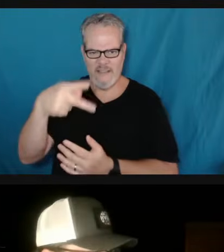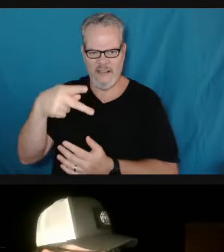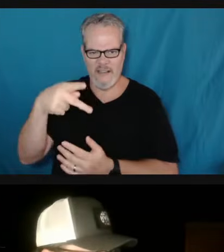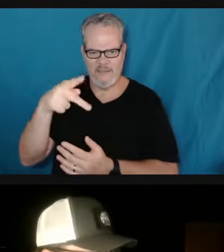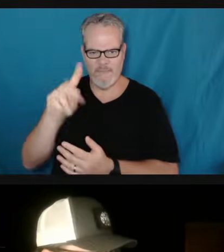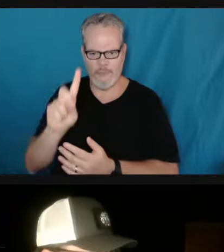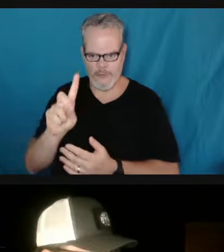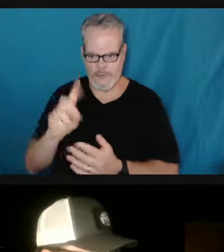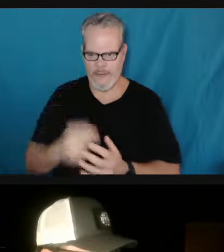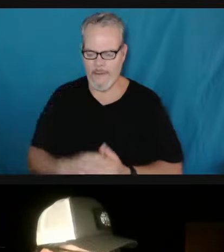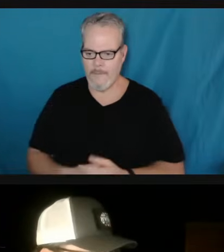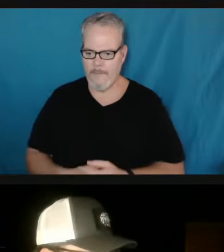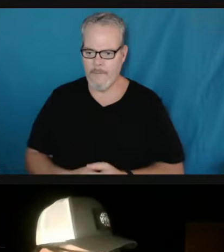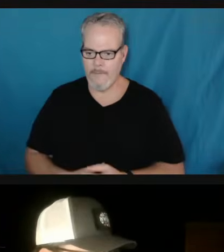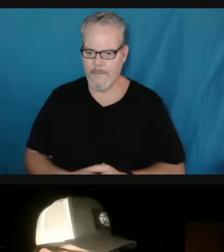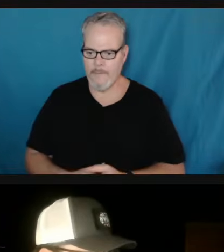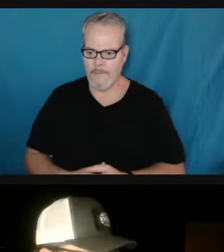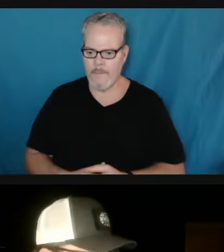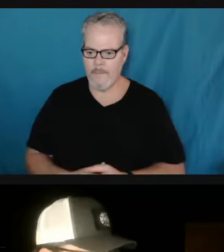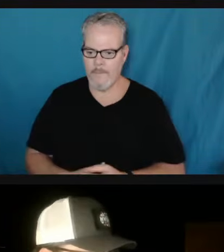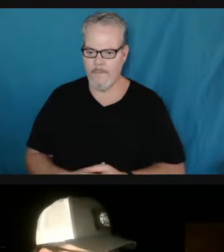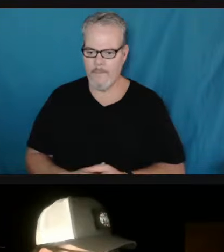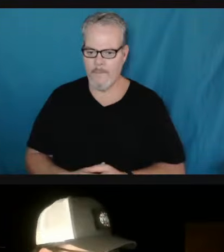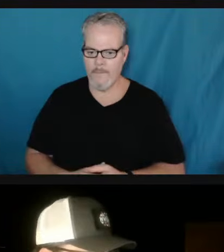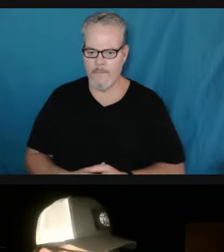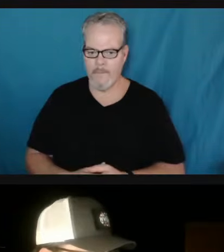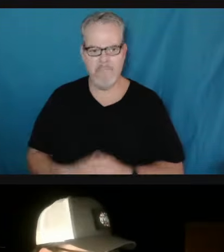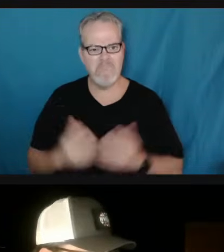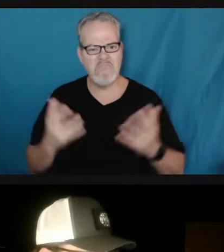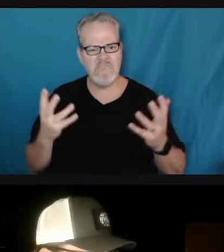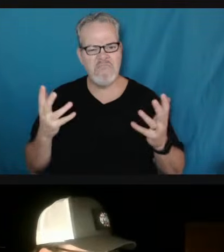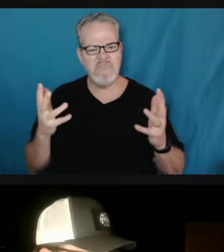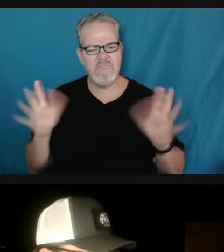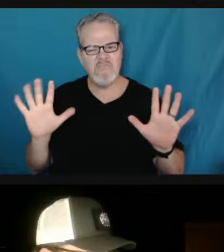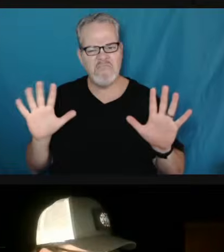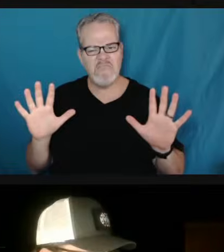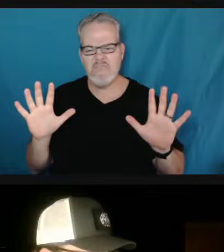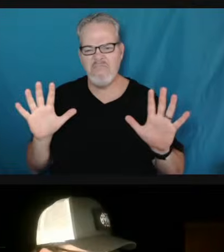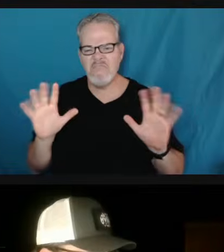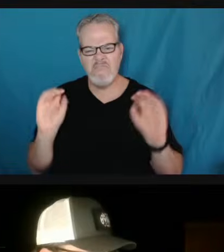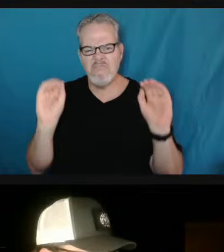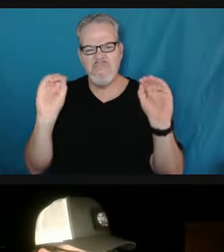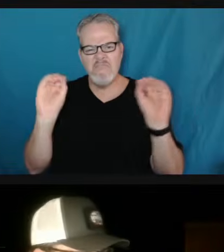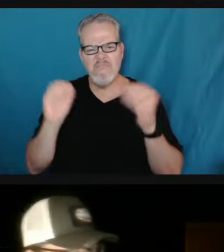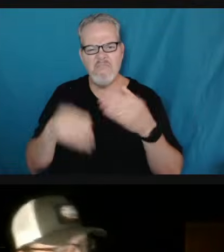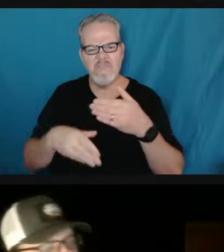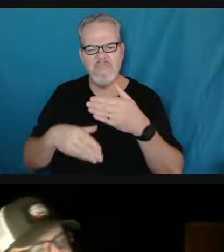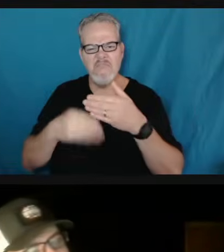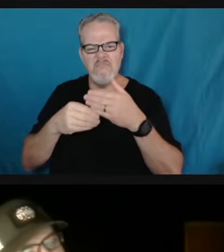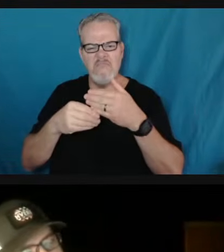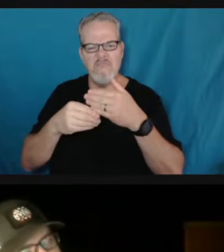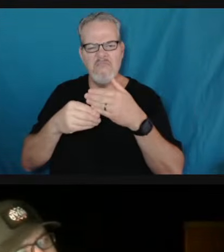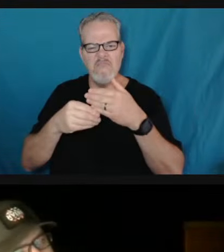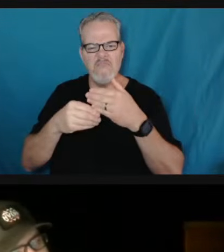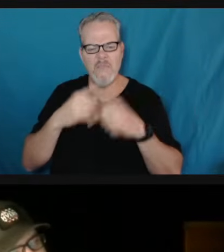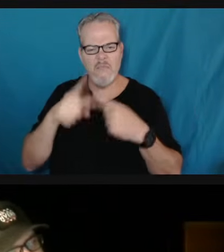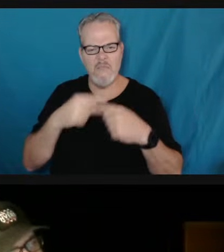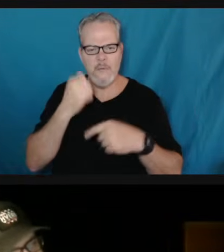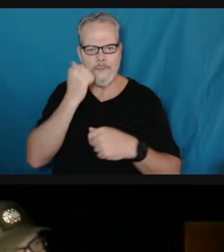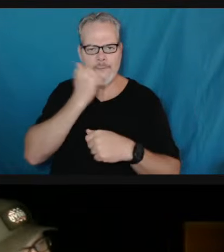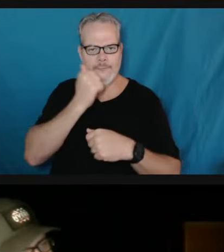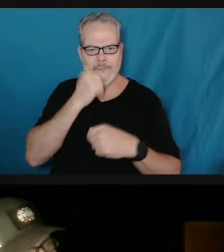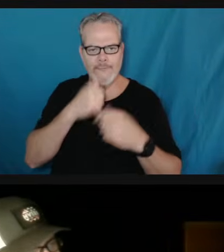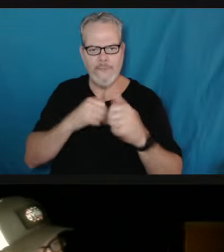So that is really all to highlight here. There's not much else to note in the daily updates. Here